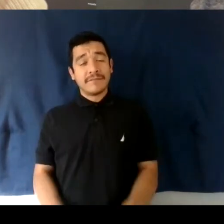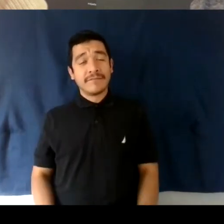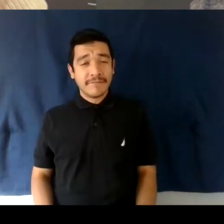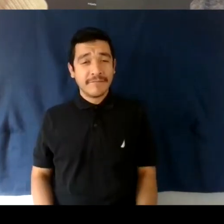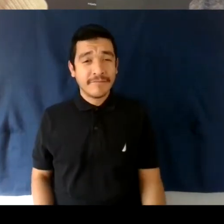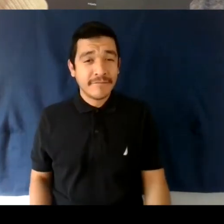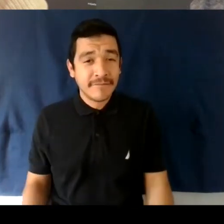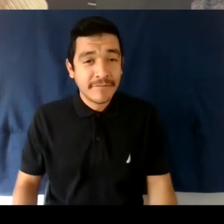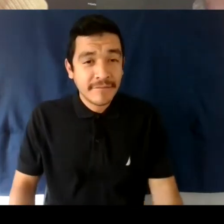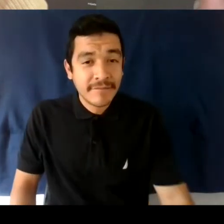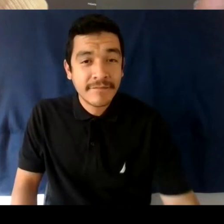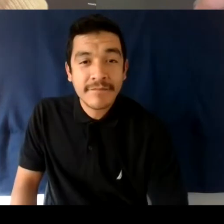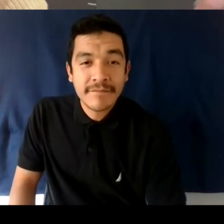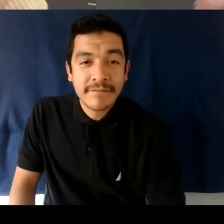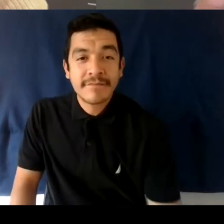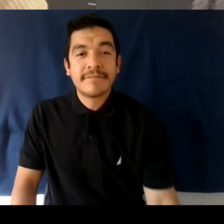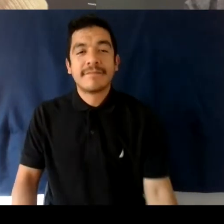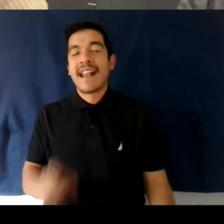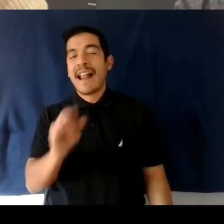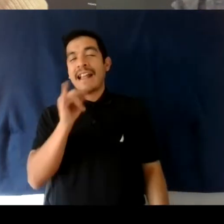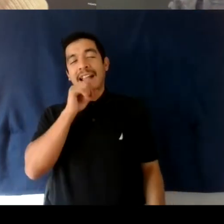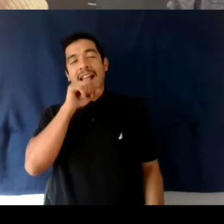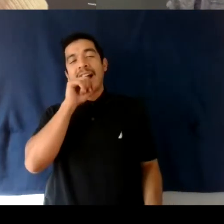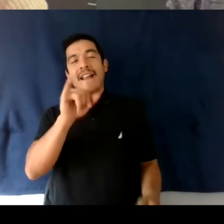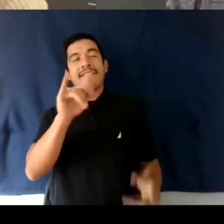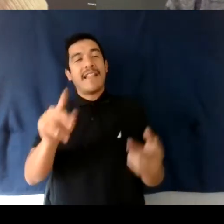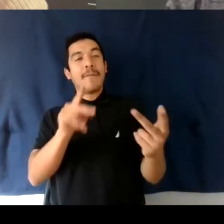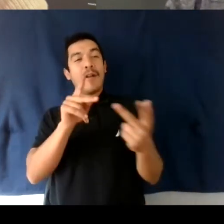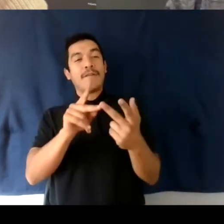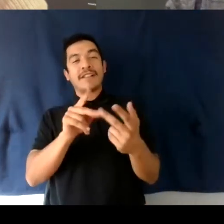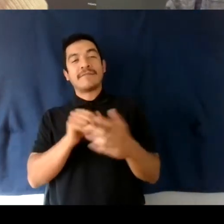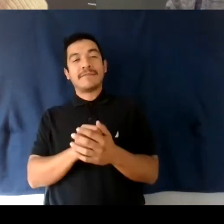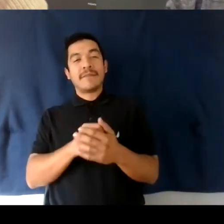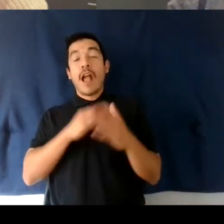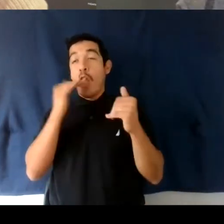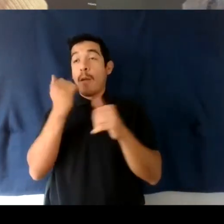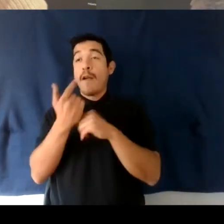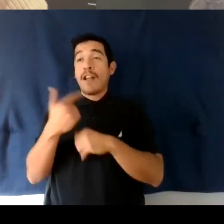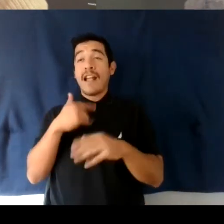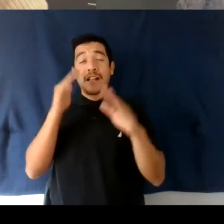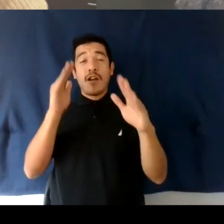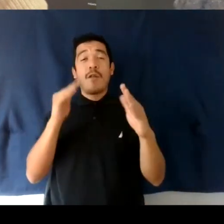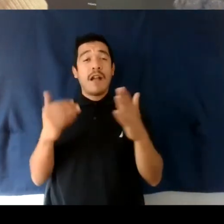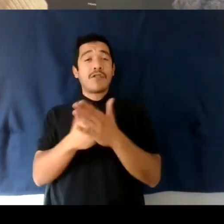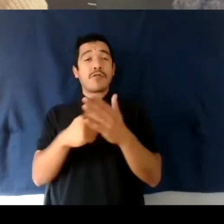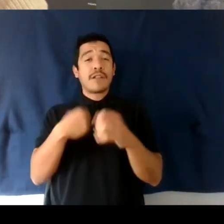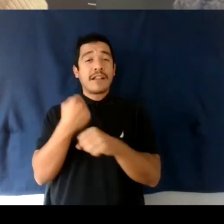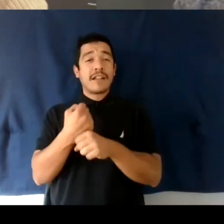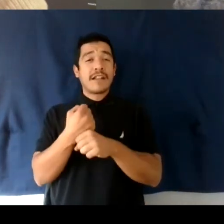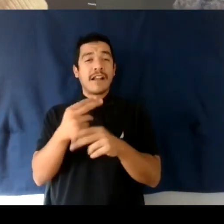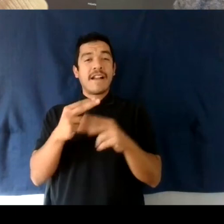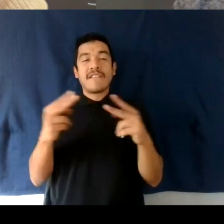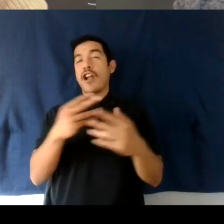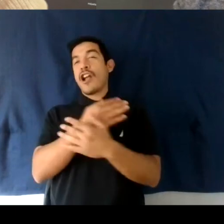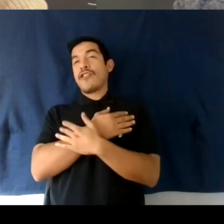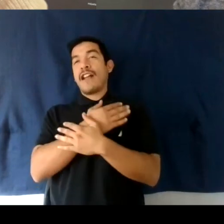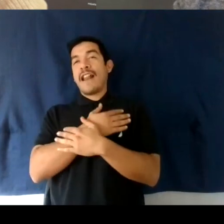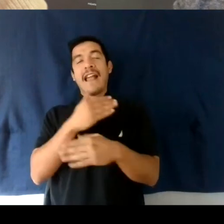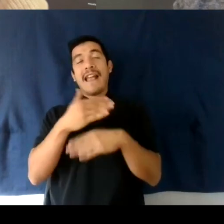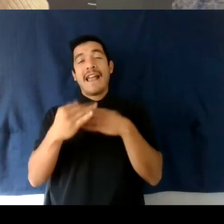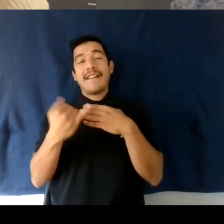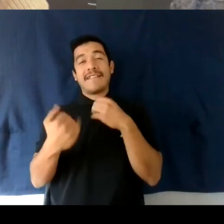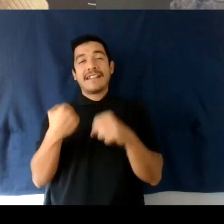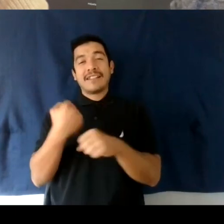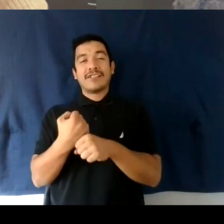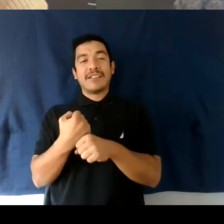Yeah. Love that. Yeah. Perfect. Well, I hope everyone has a great new year, a very relaxing end of this